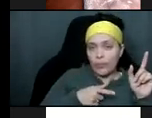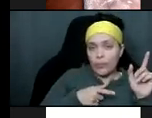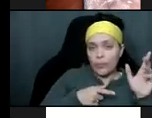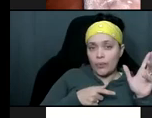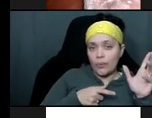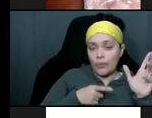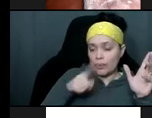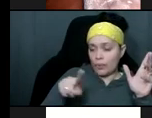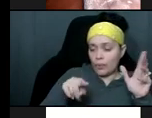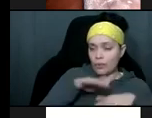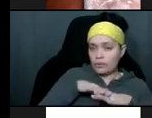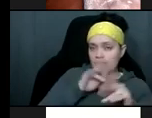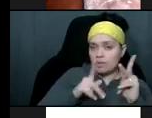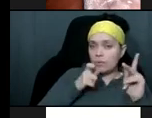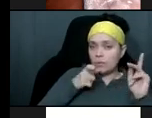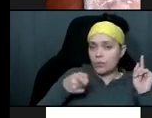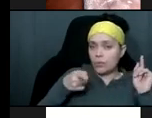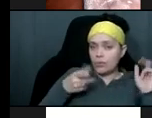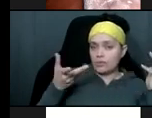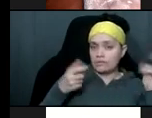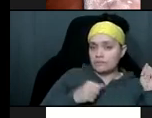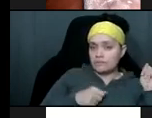are those native peoples?